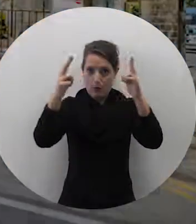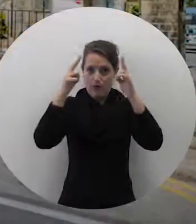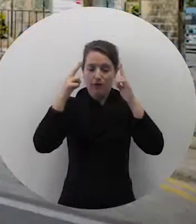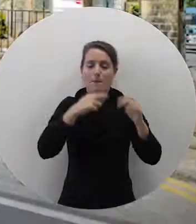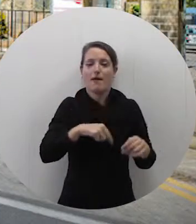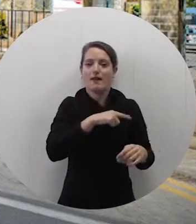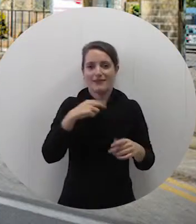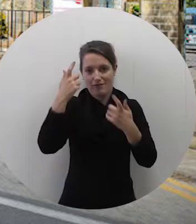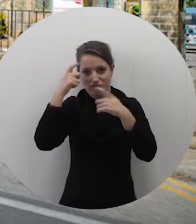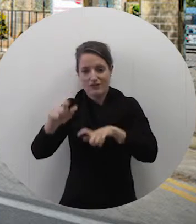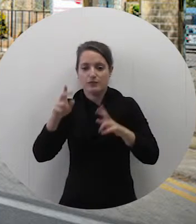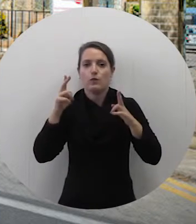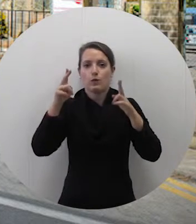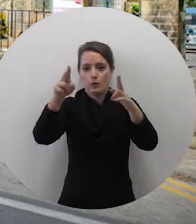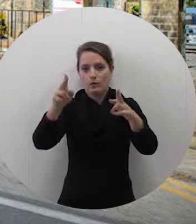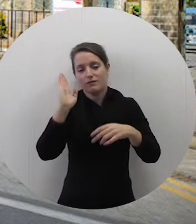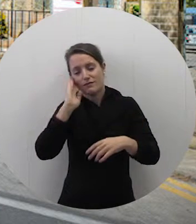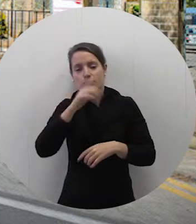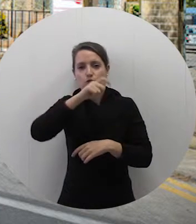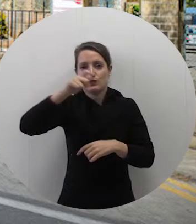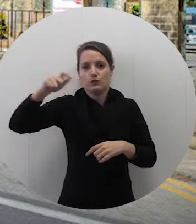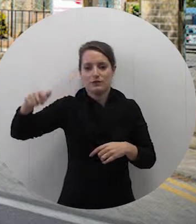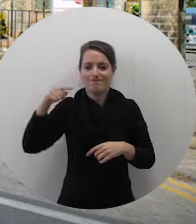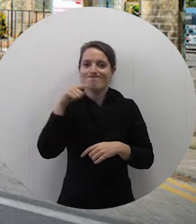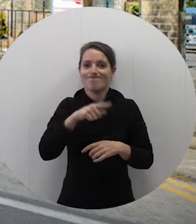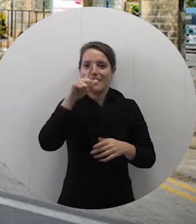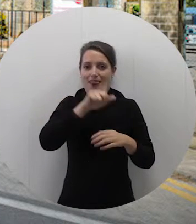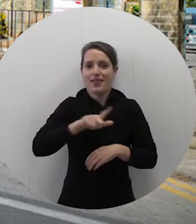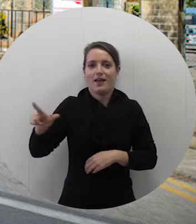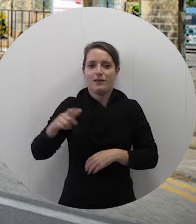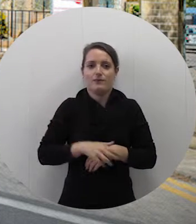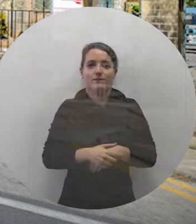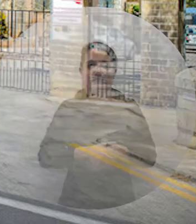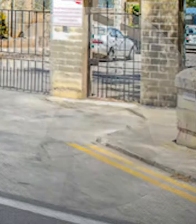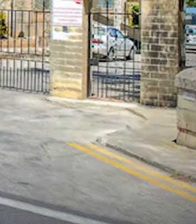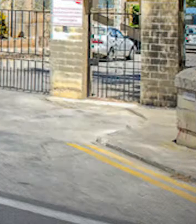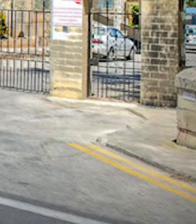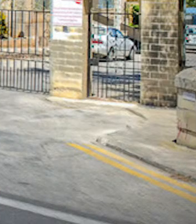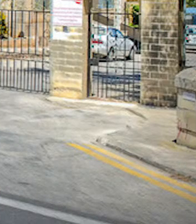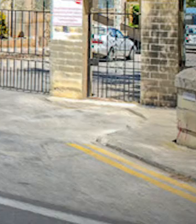The official University of Malta residence is also located in Lija.